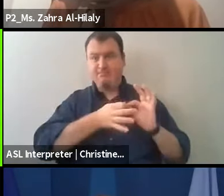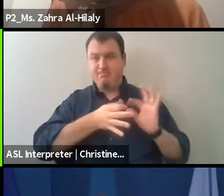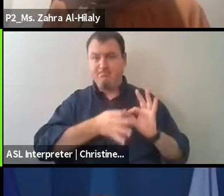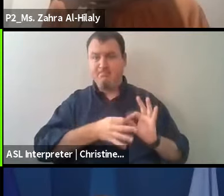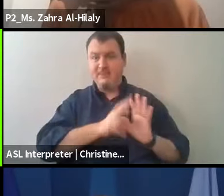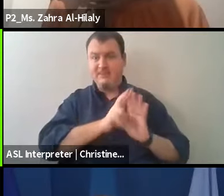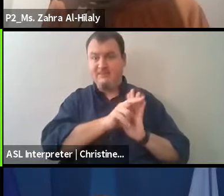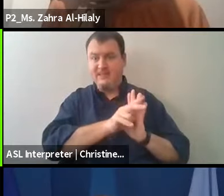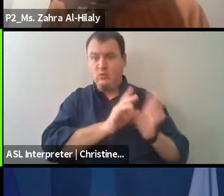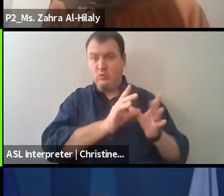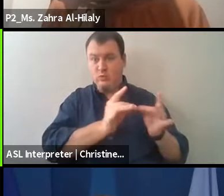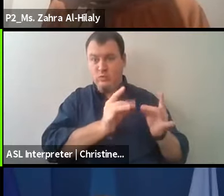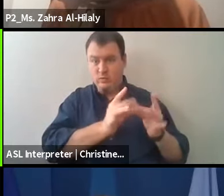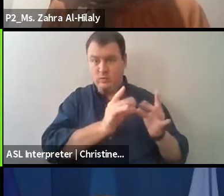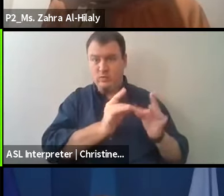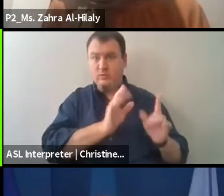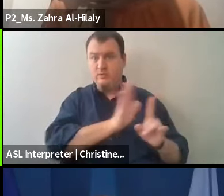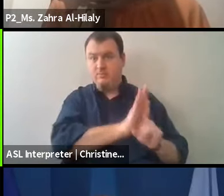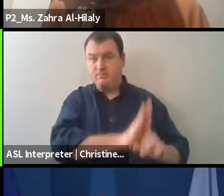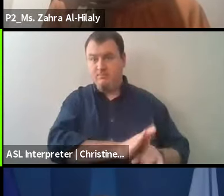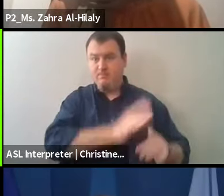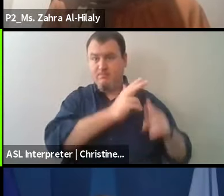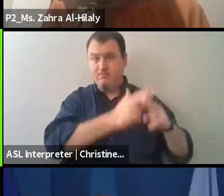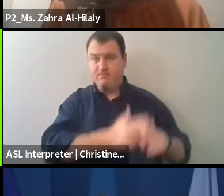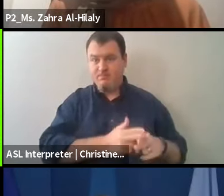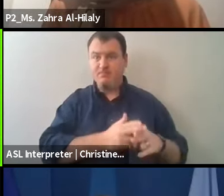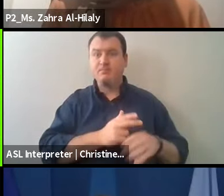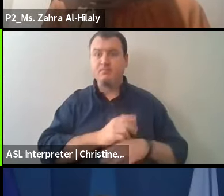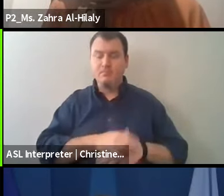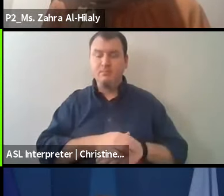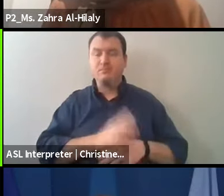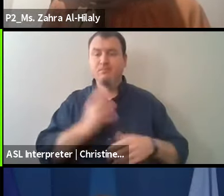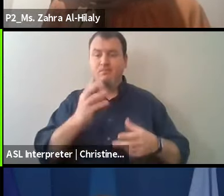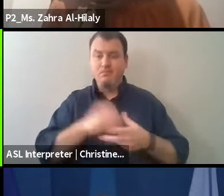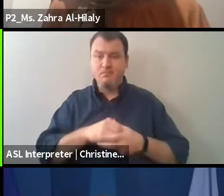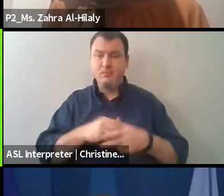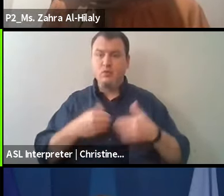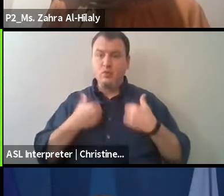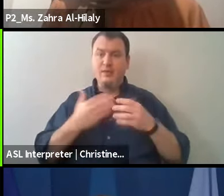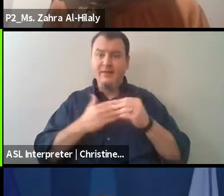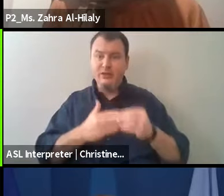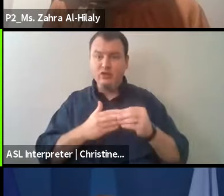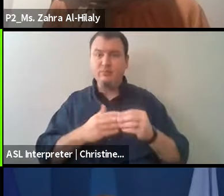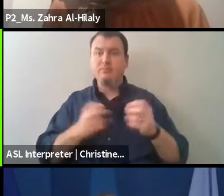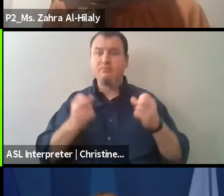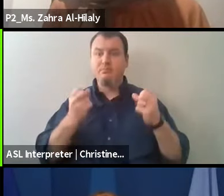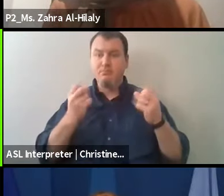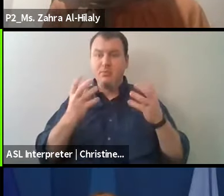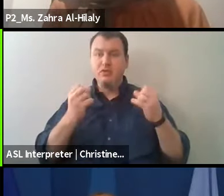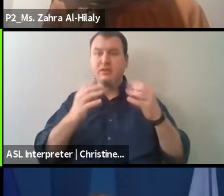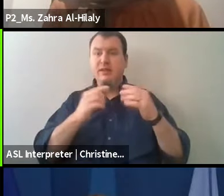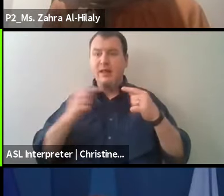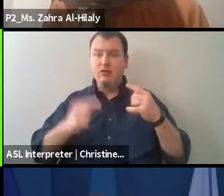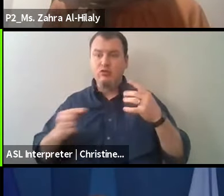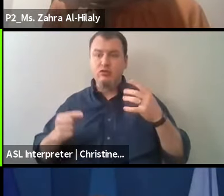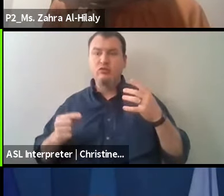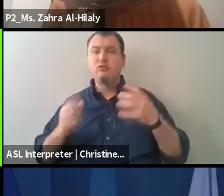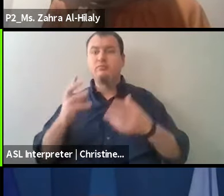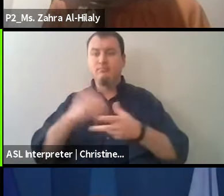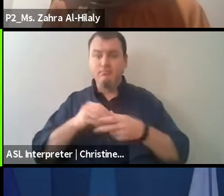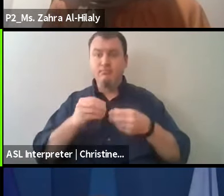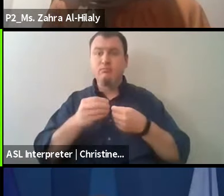video, representing stakeholders, including youth leadership, multilaterals, philanthropic